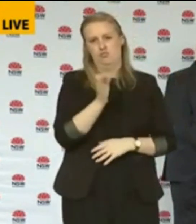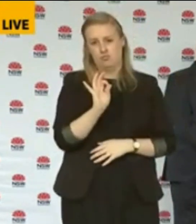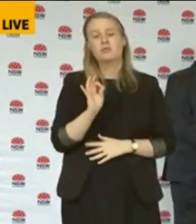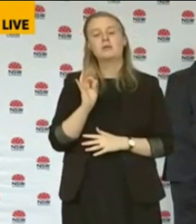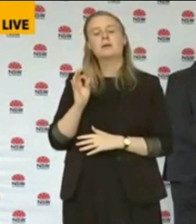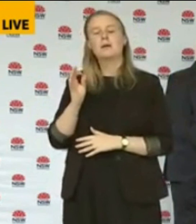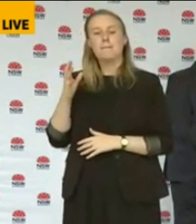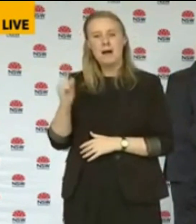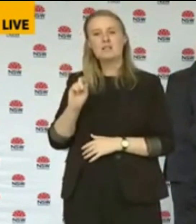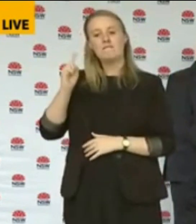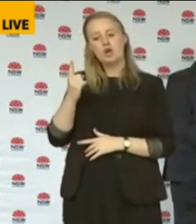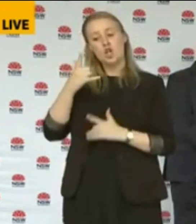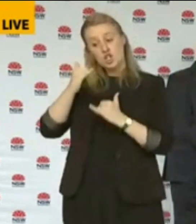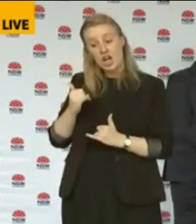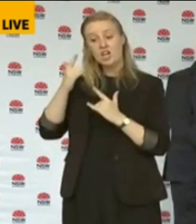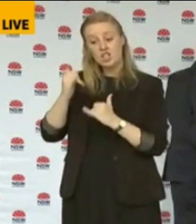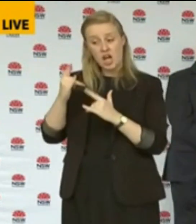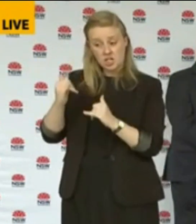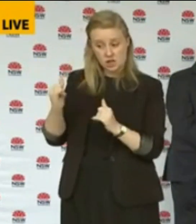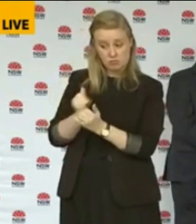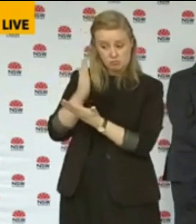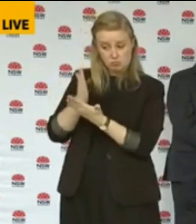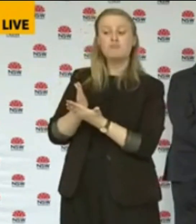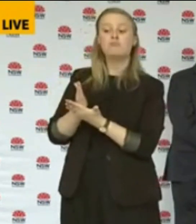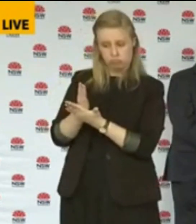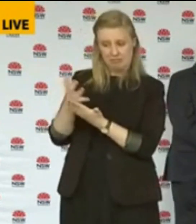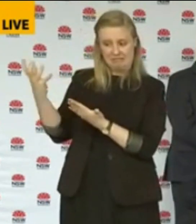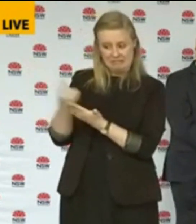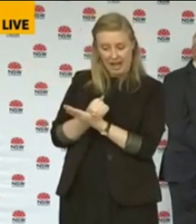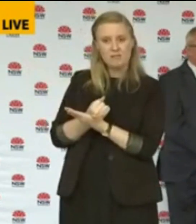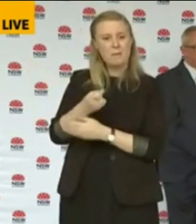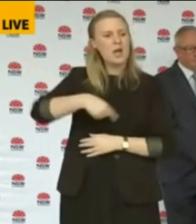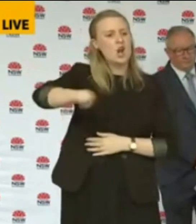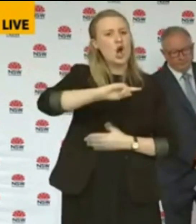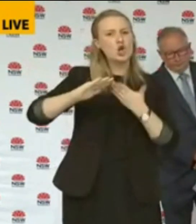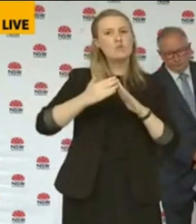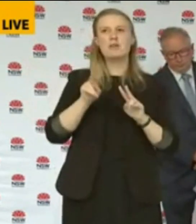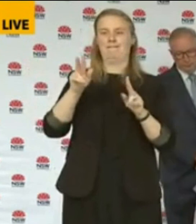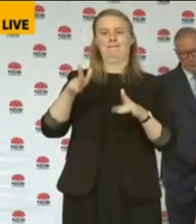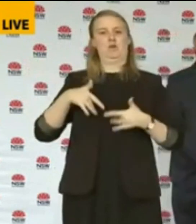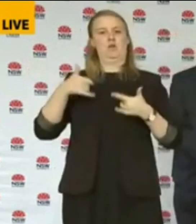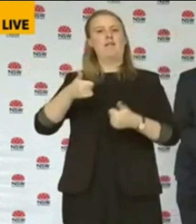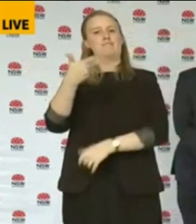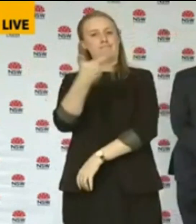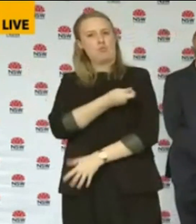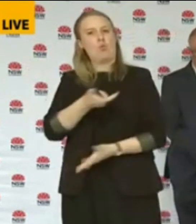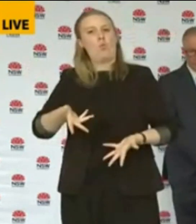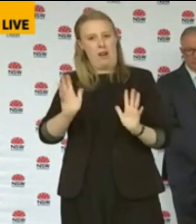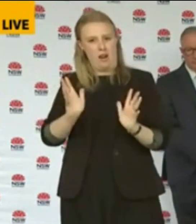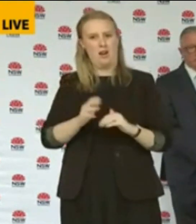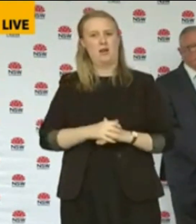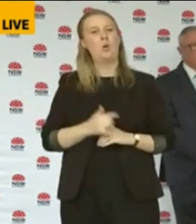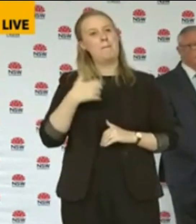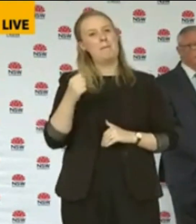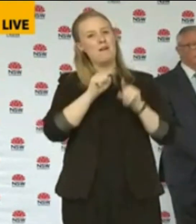be played about the vaccine. Let's do it in a timely manner. The experts know what they are doing, and governments will take that advice. And remembering, this has all got to do with the